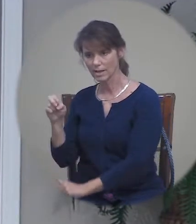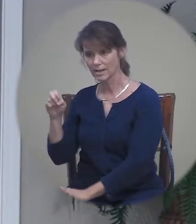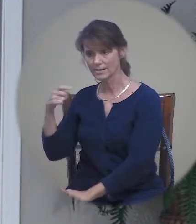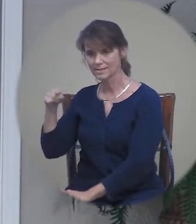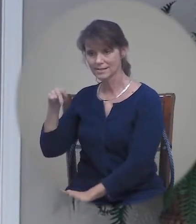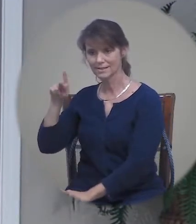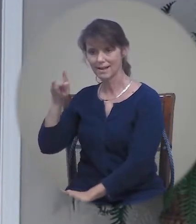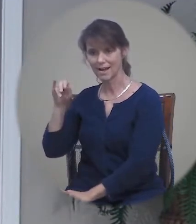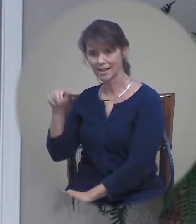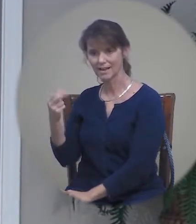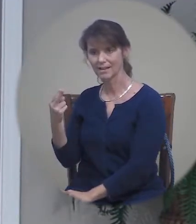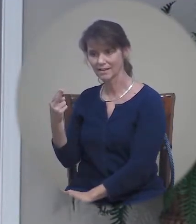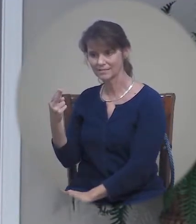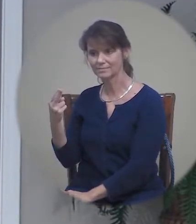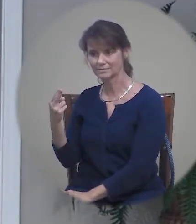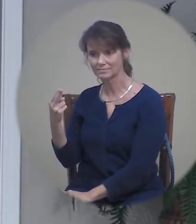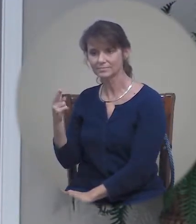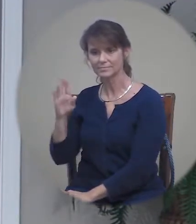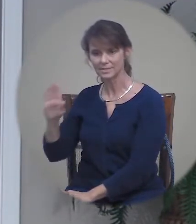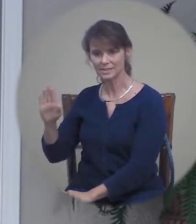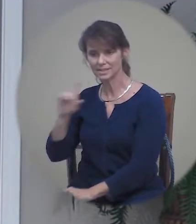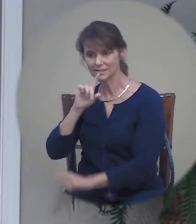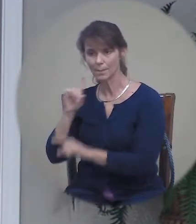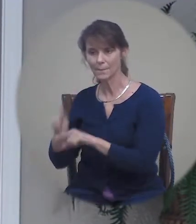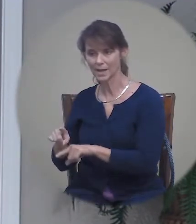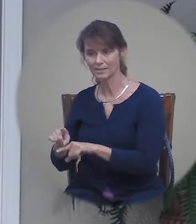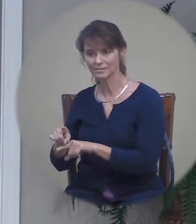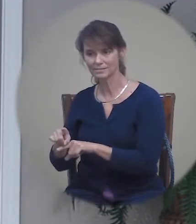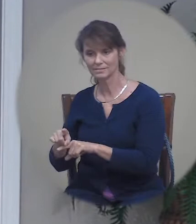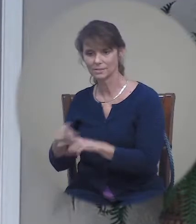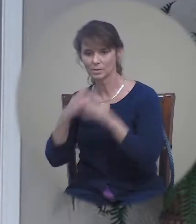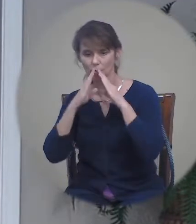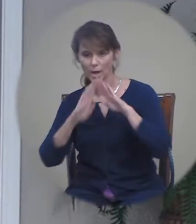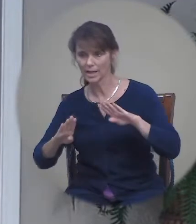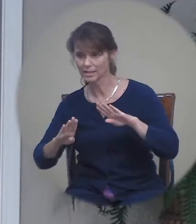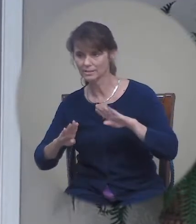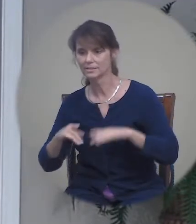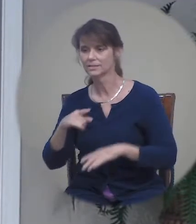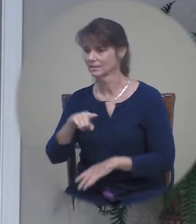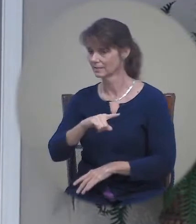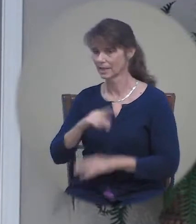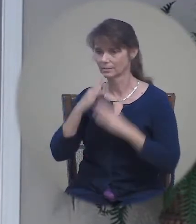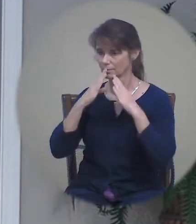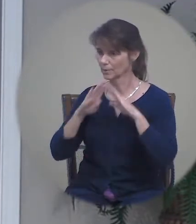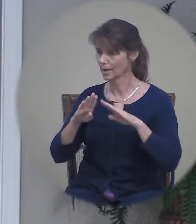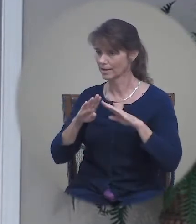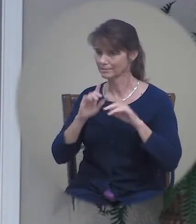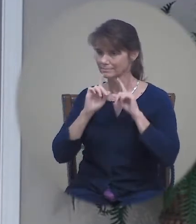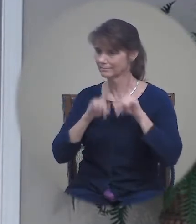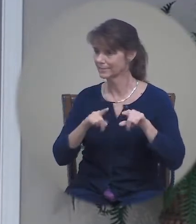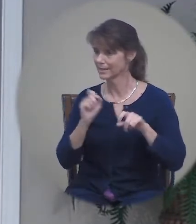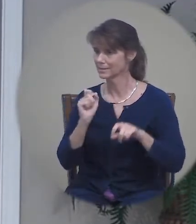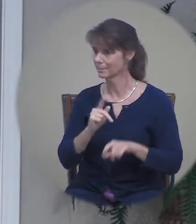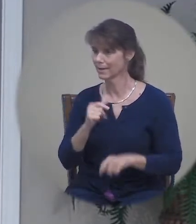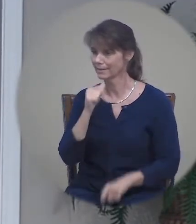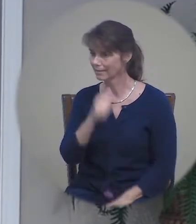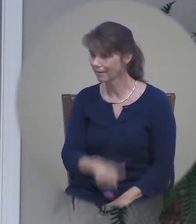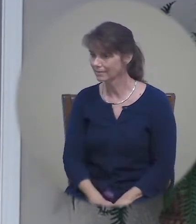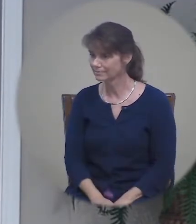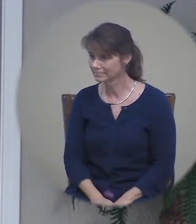I think in some ways that's a really unusual response and maybe very telling to us, because when people taunt and when